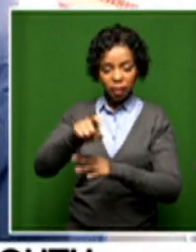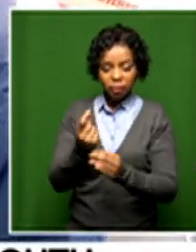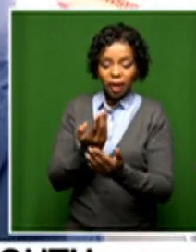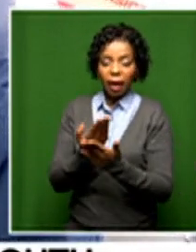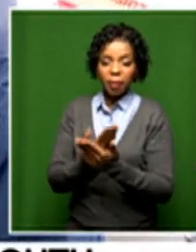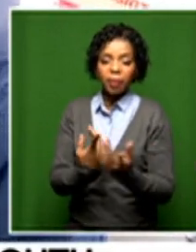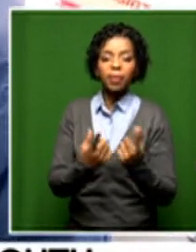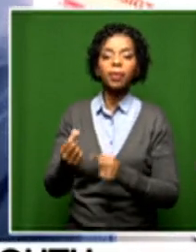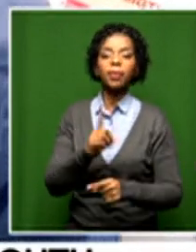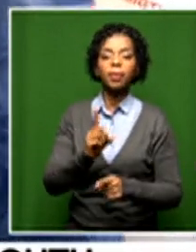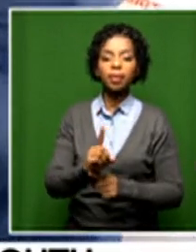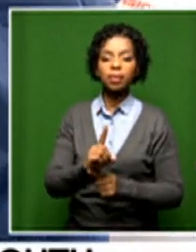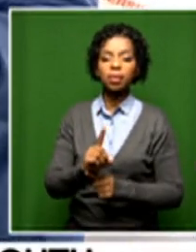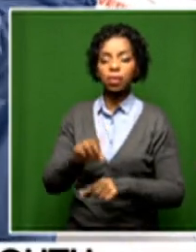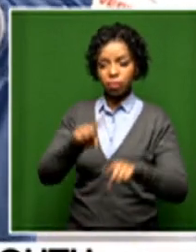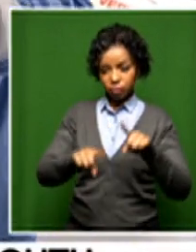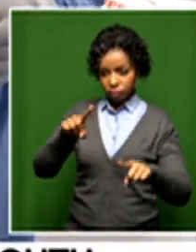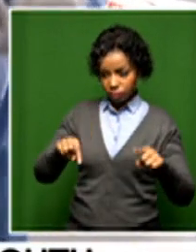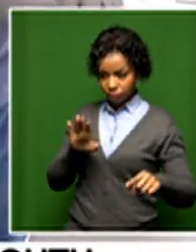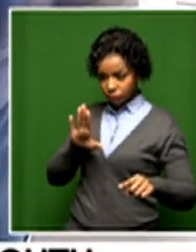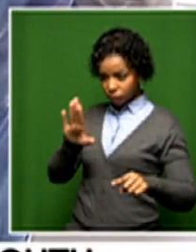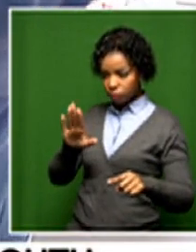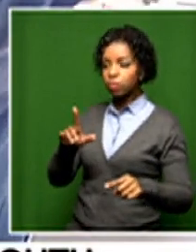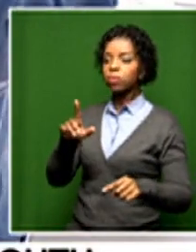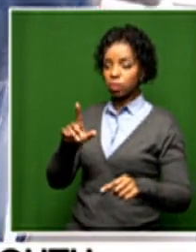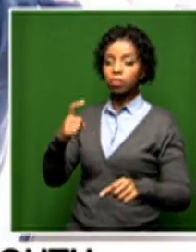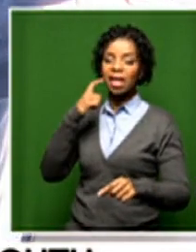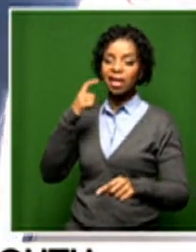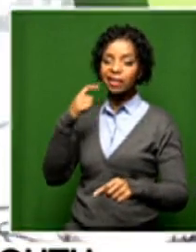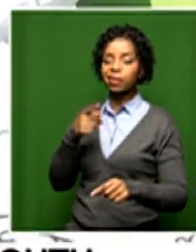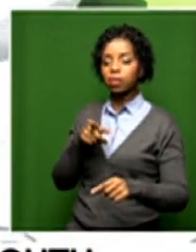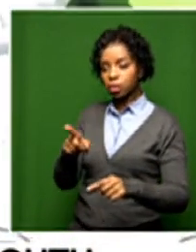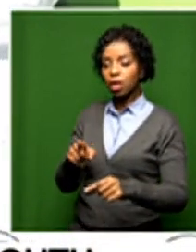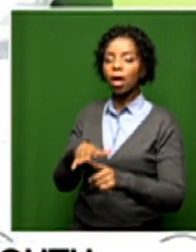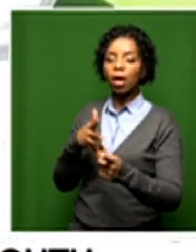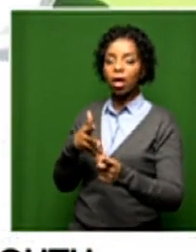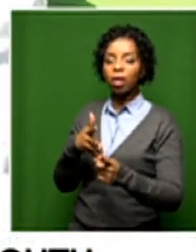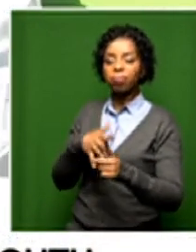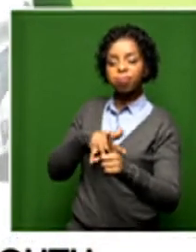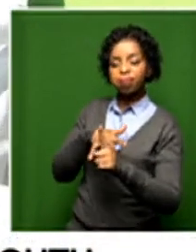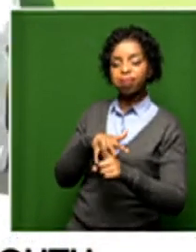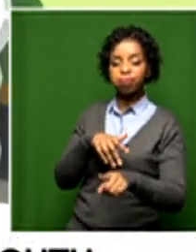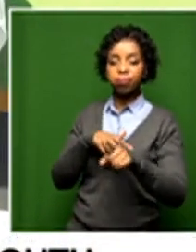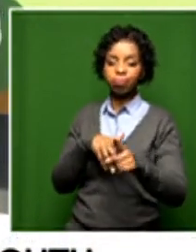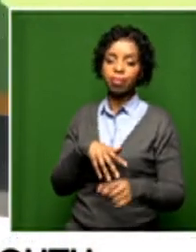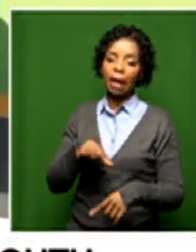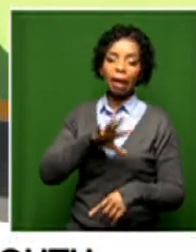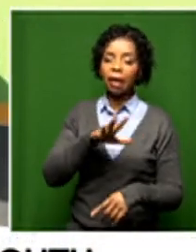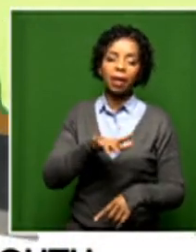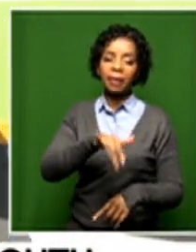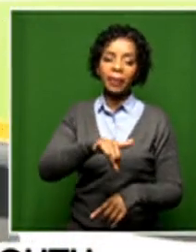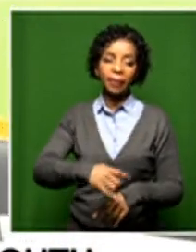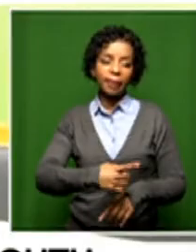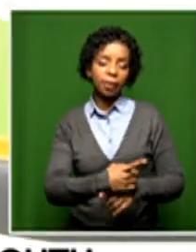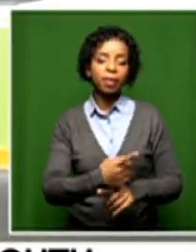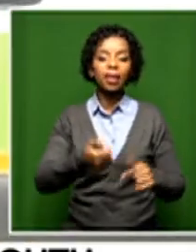terms of the numbers of people who are getting positive, so we can easily pick up cluster infections. And when you do, we've got a scale now